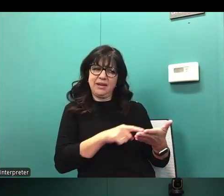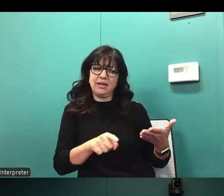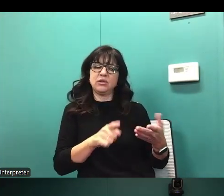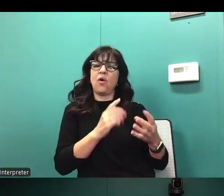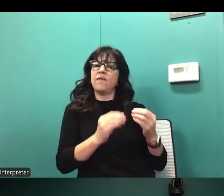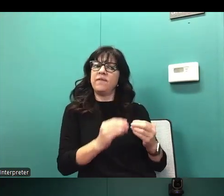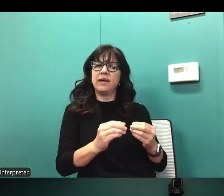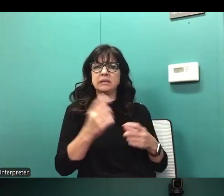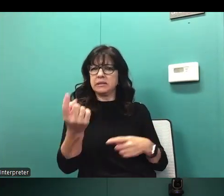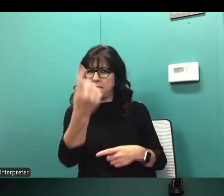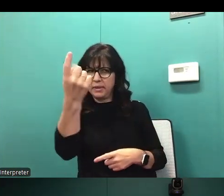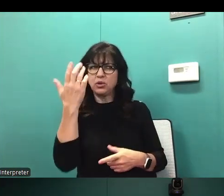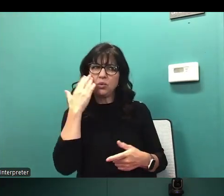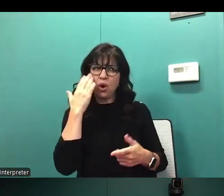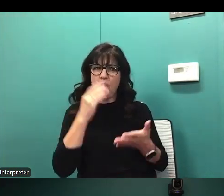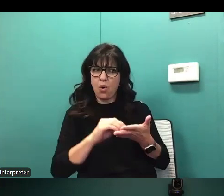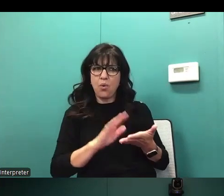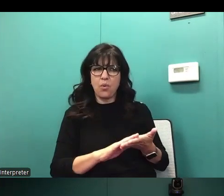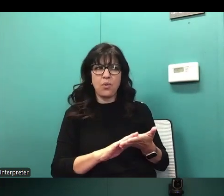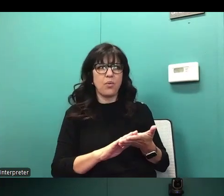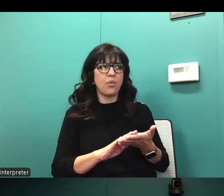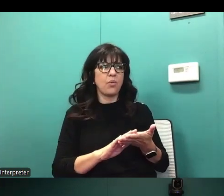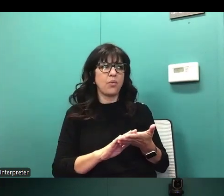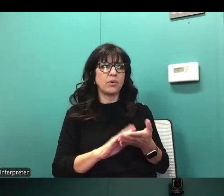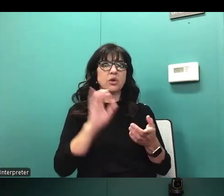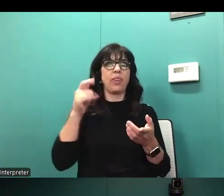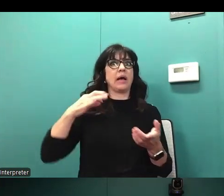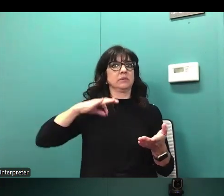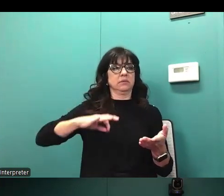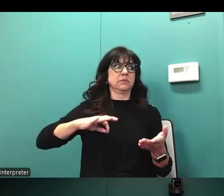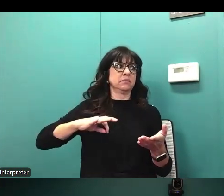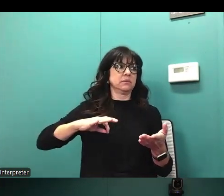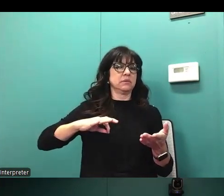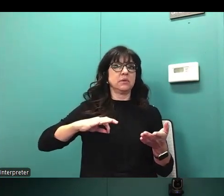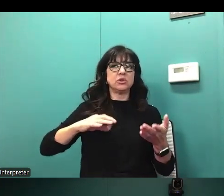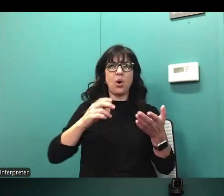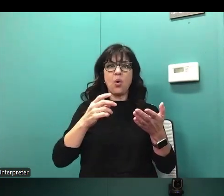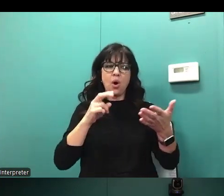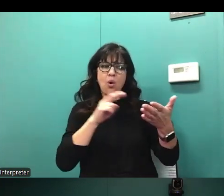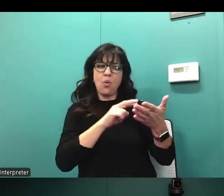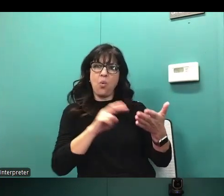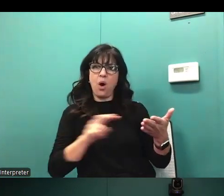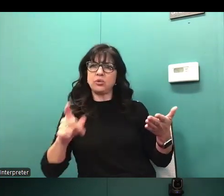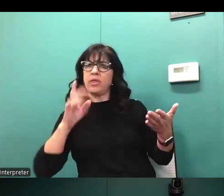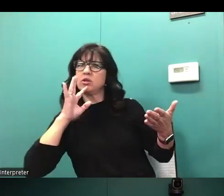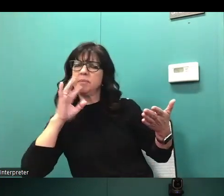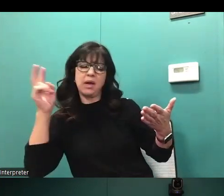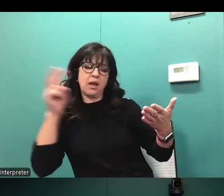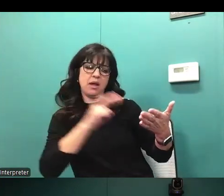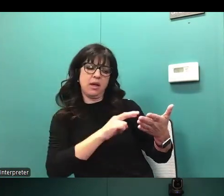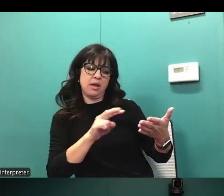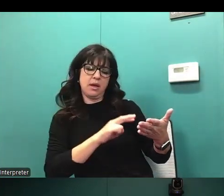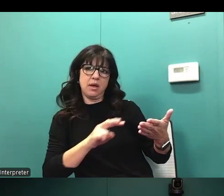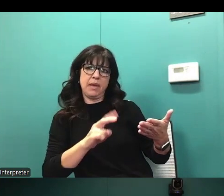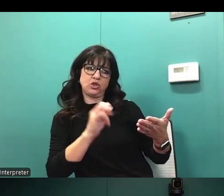it or they got it wrong. So you found that really helpful. Okay. Kind of watching what they're saying at the same time that you're writing stuff down, having a